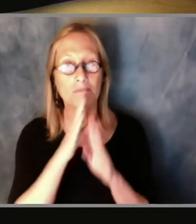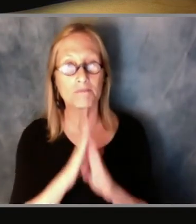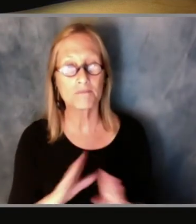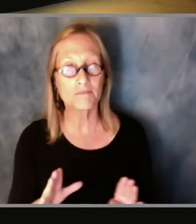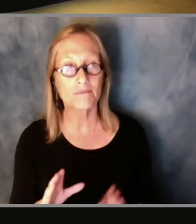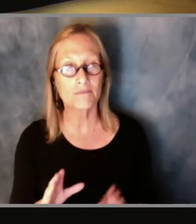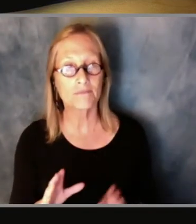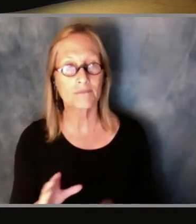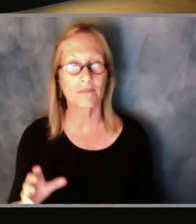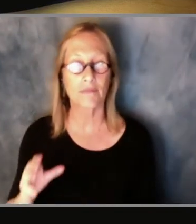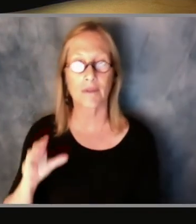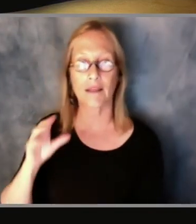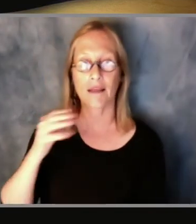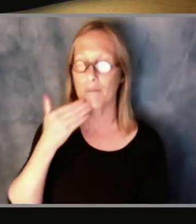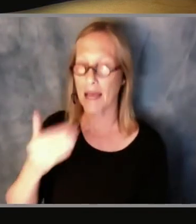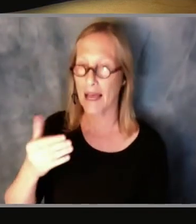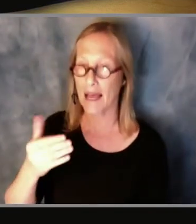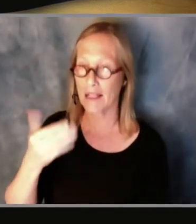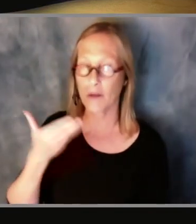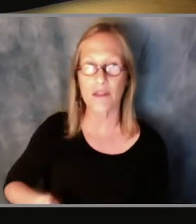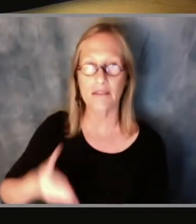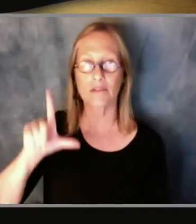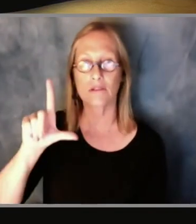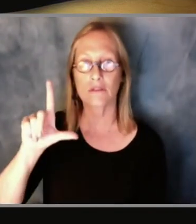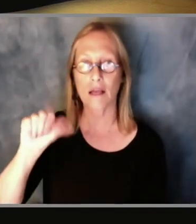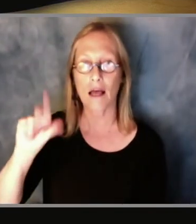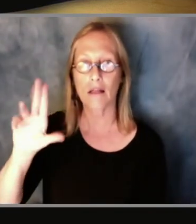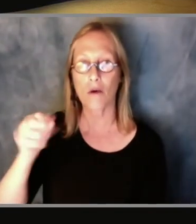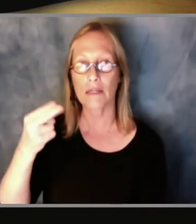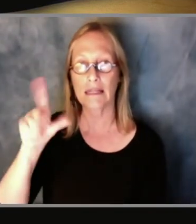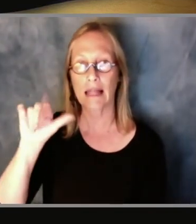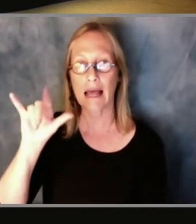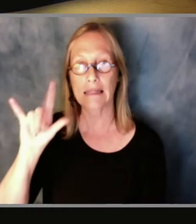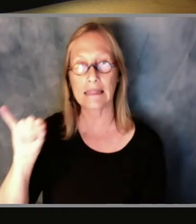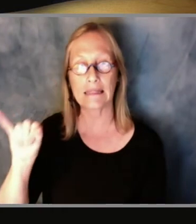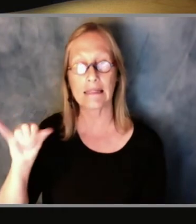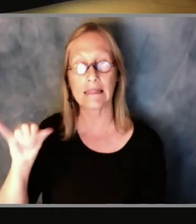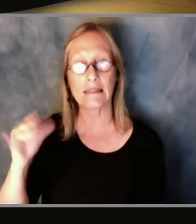Mahalo, this is Alohilani. Next is Gabe Johnson.